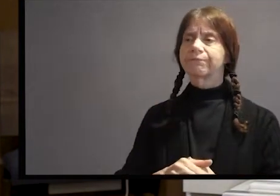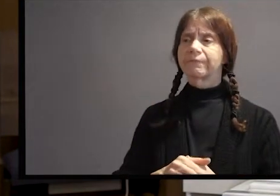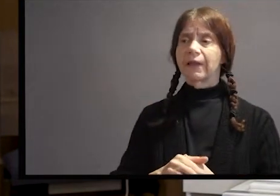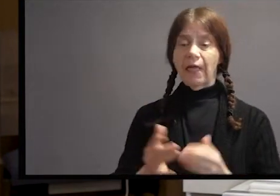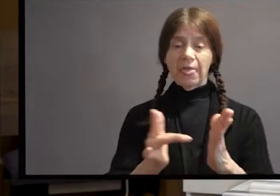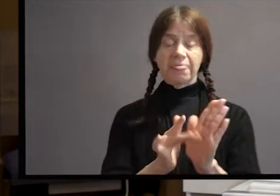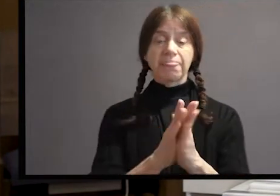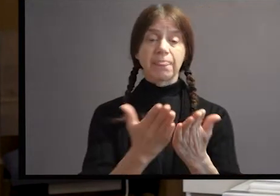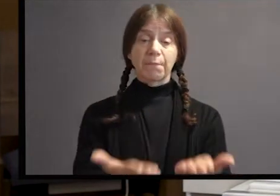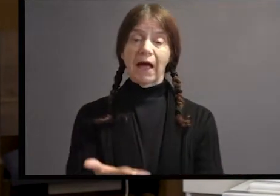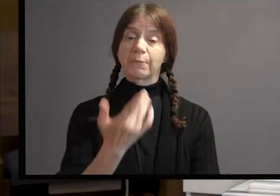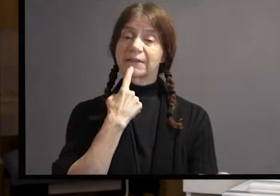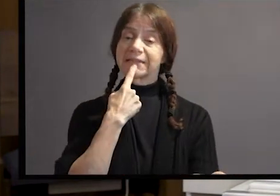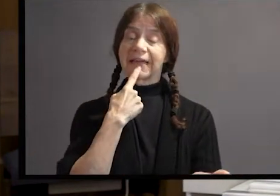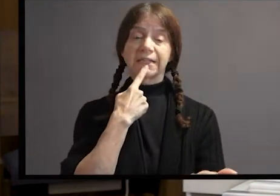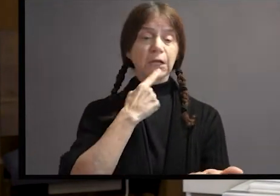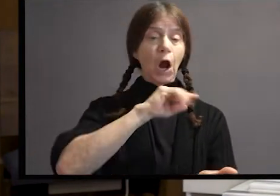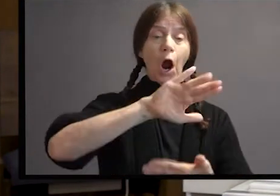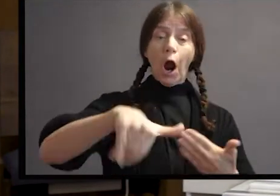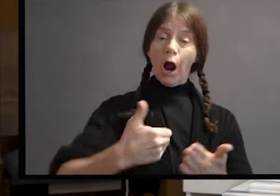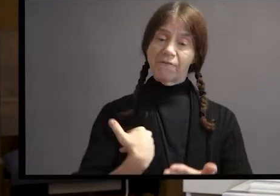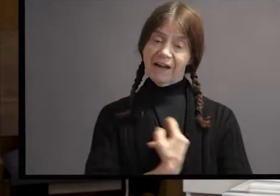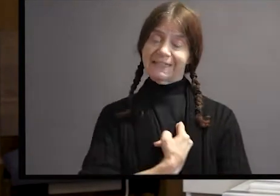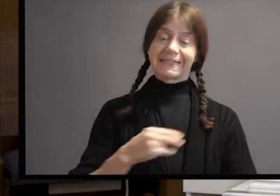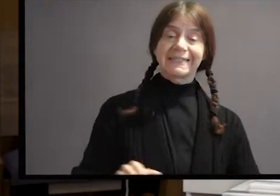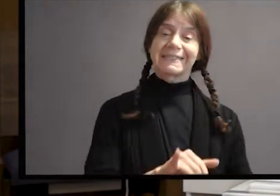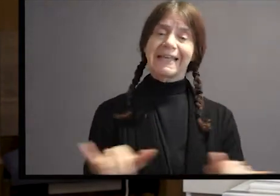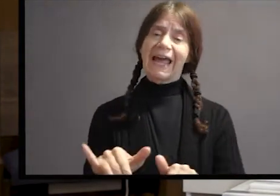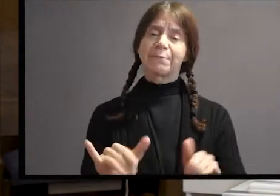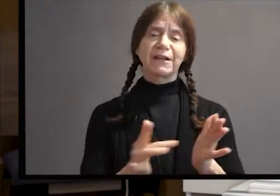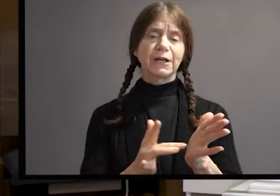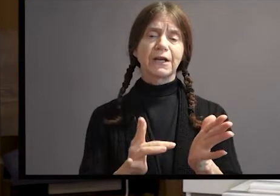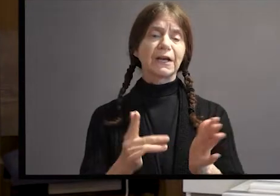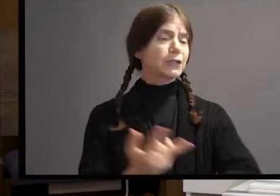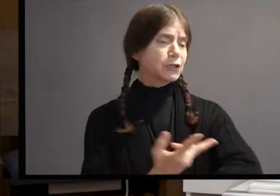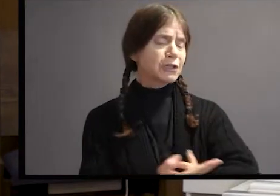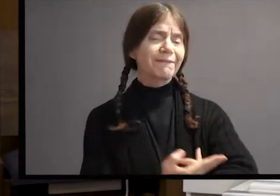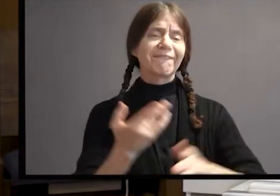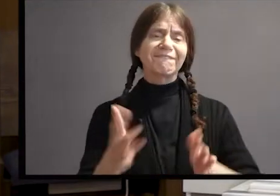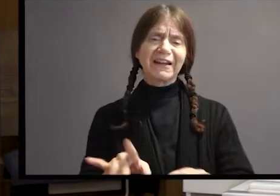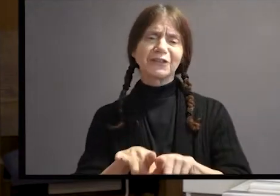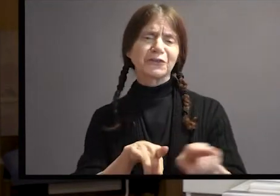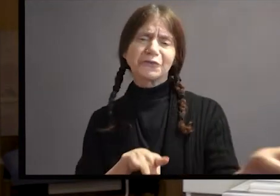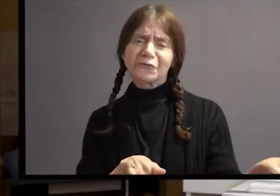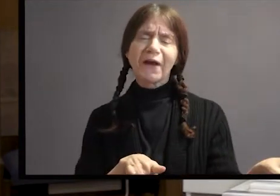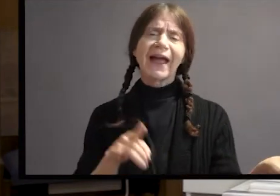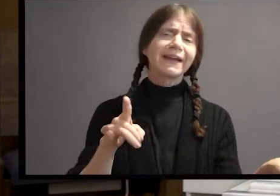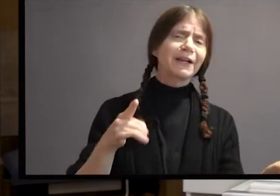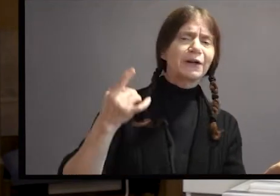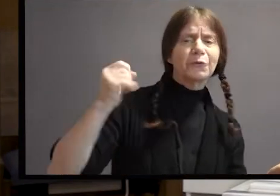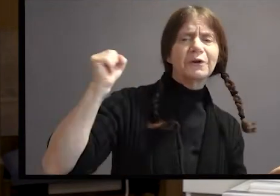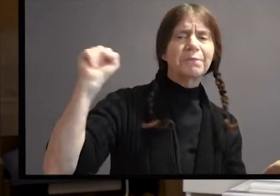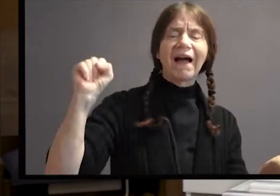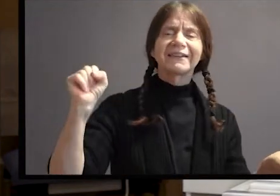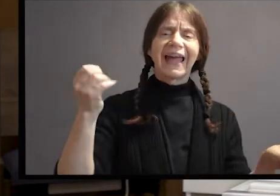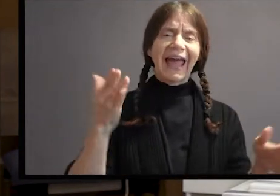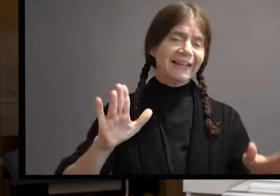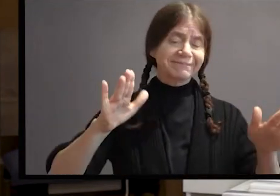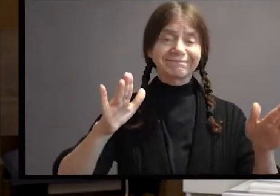of us, like sheep, have gone astray. All of us have listened to the wrong